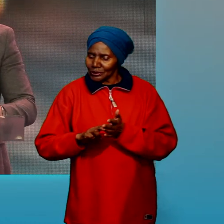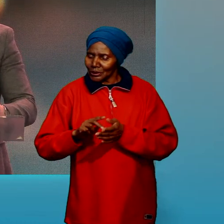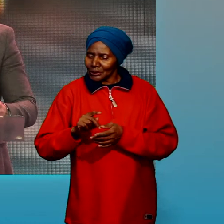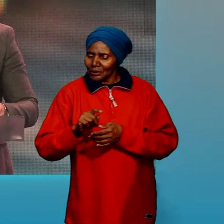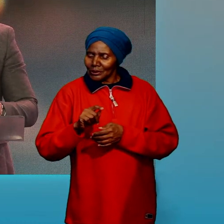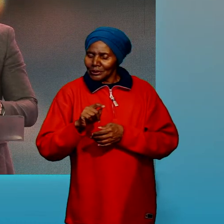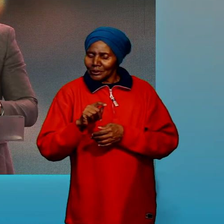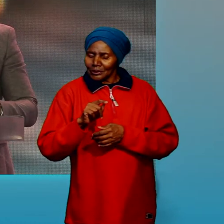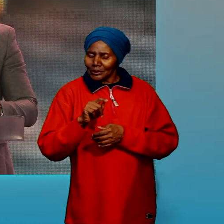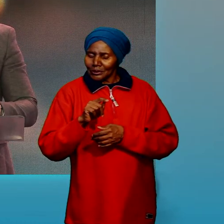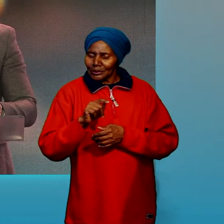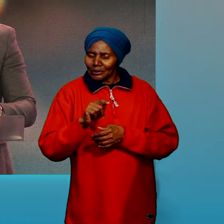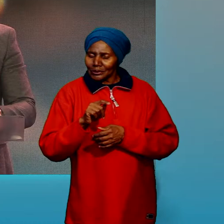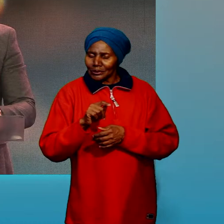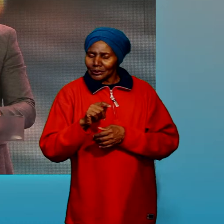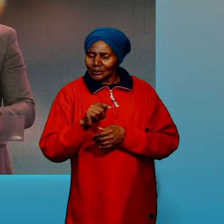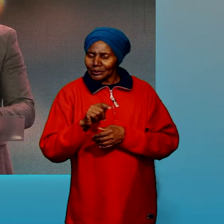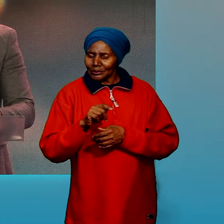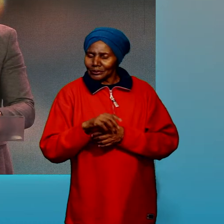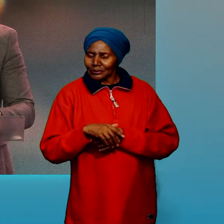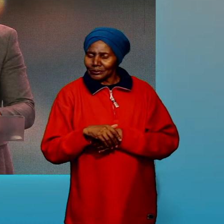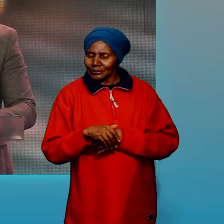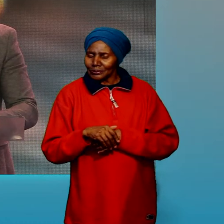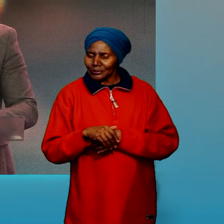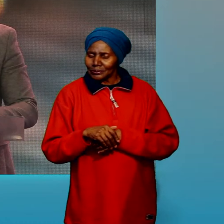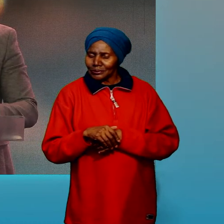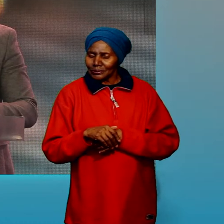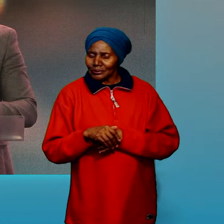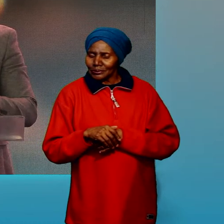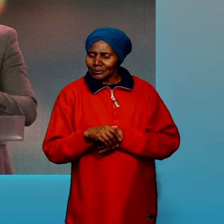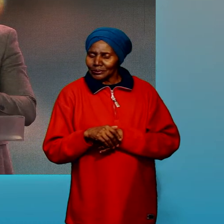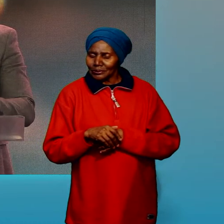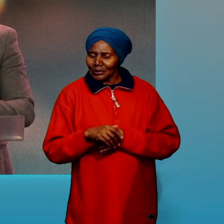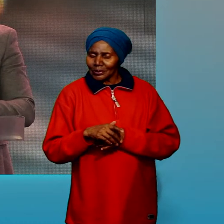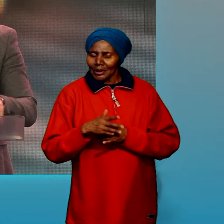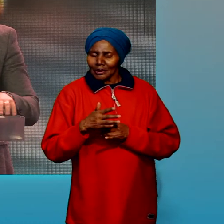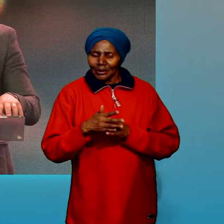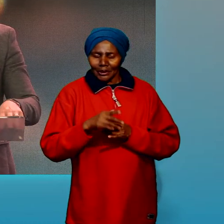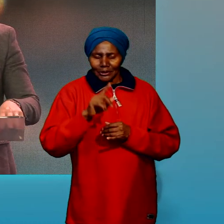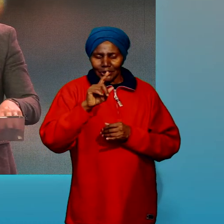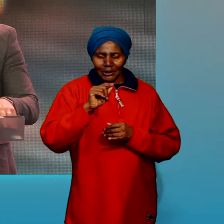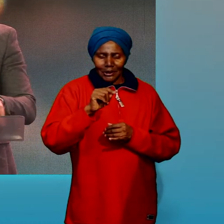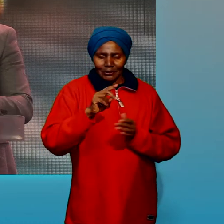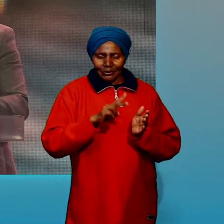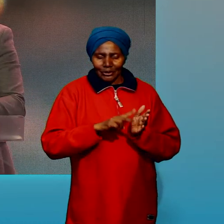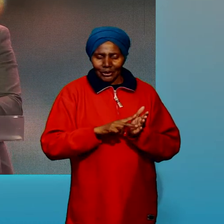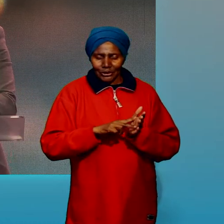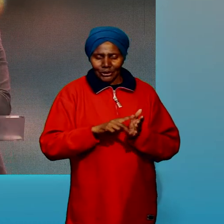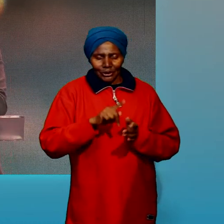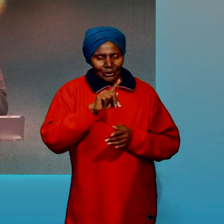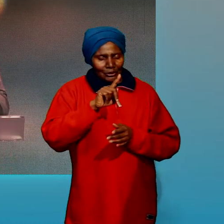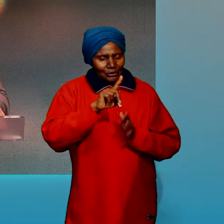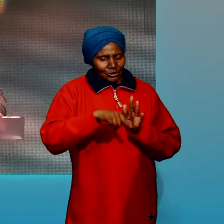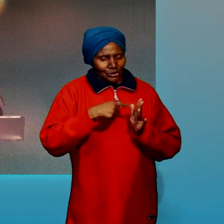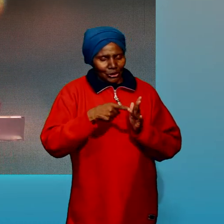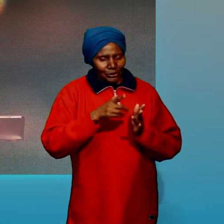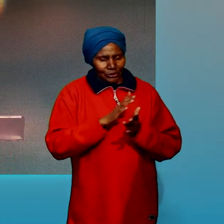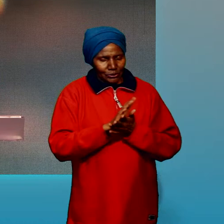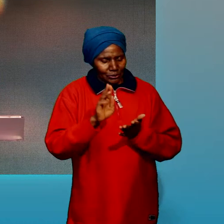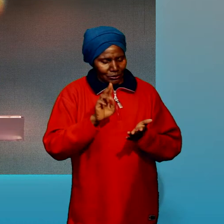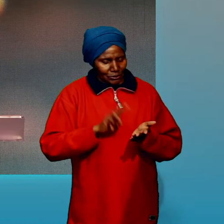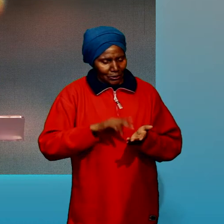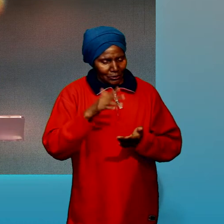the last 4 or 5 verses of the 11 verses that I was referencing capture the principles and the attributes that we need to demonstrate